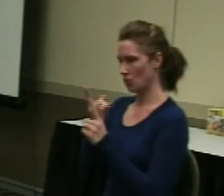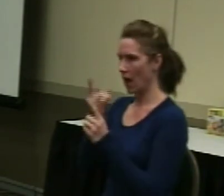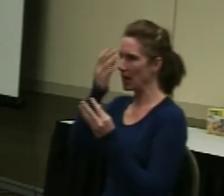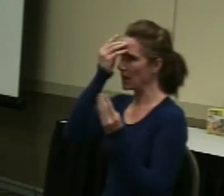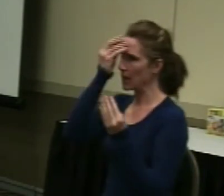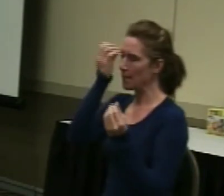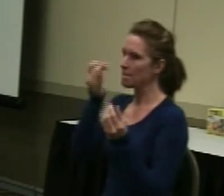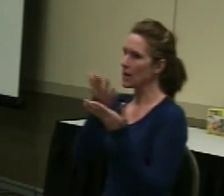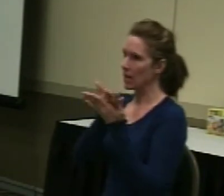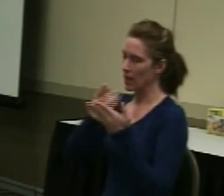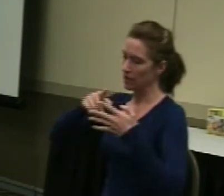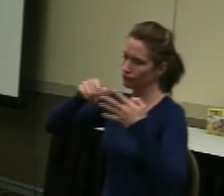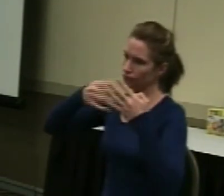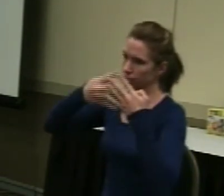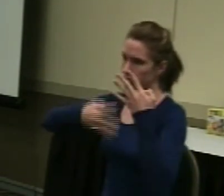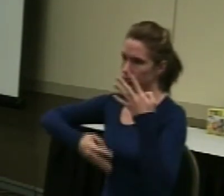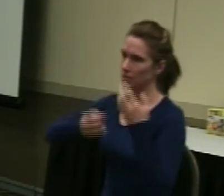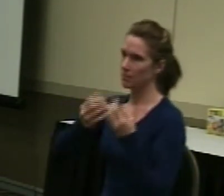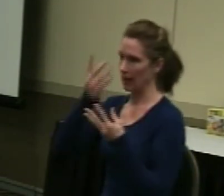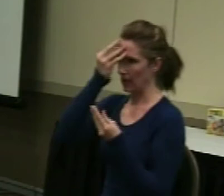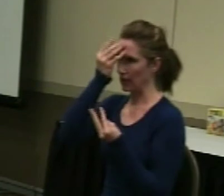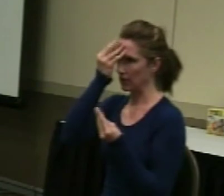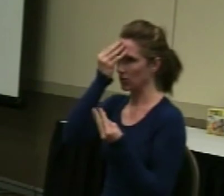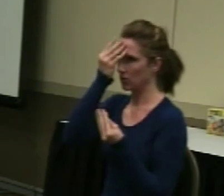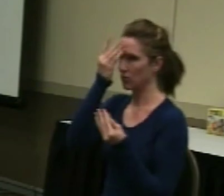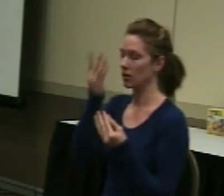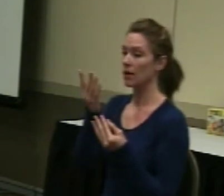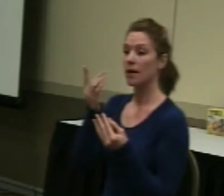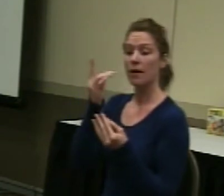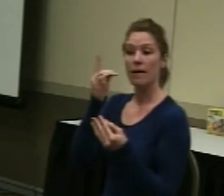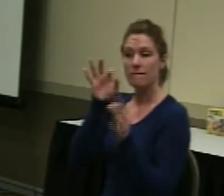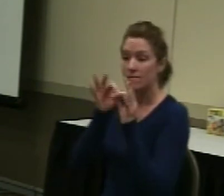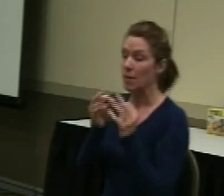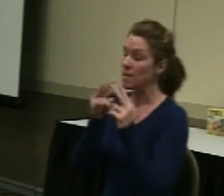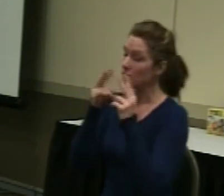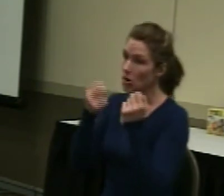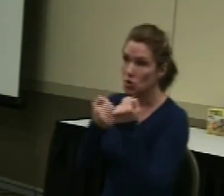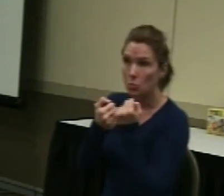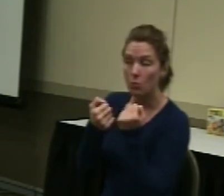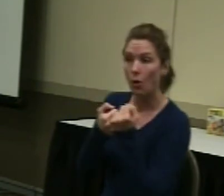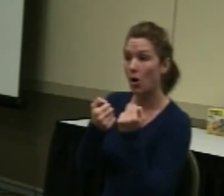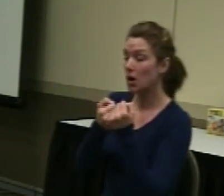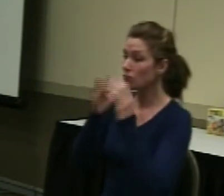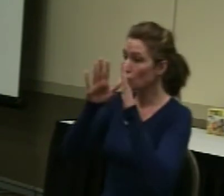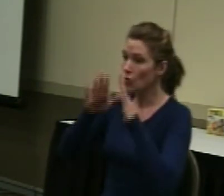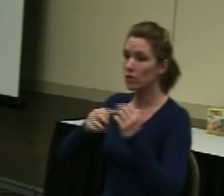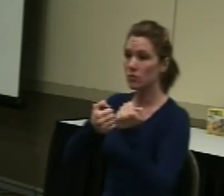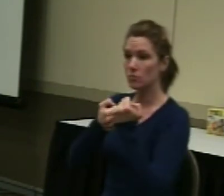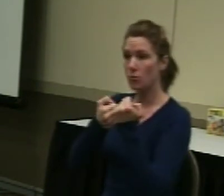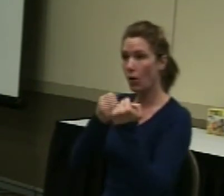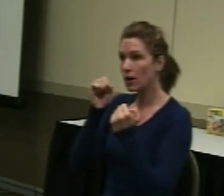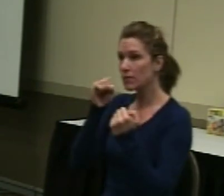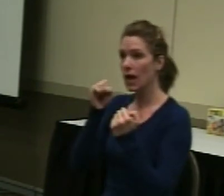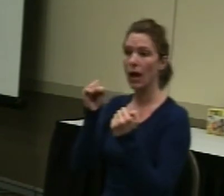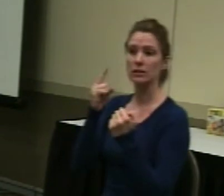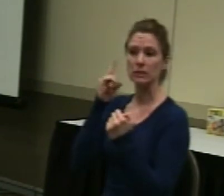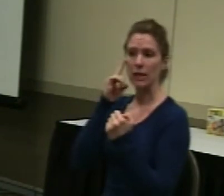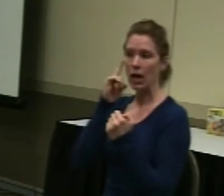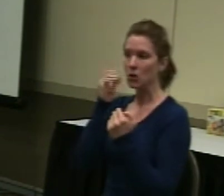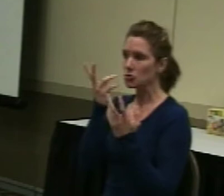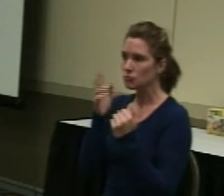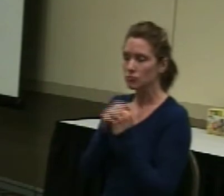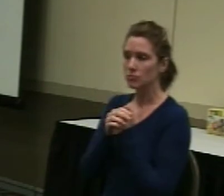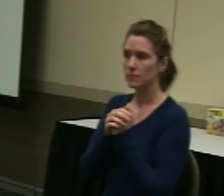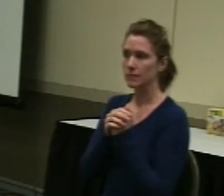family, it sounds like they're a wonderfully supportive family. you know, sounds like they're, you know,